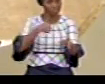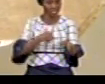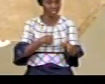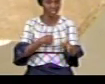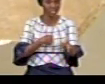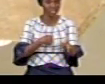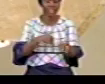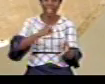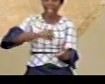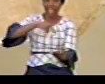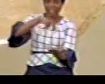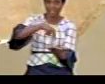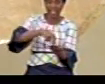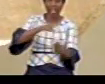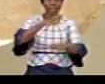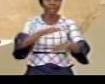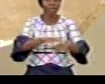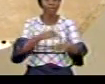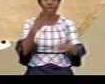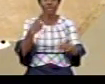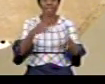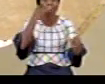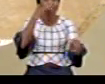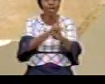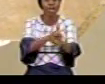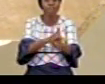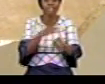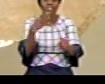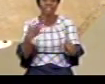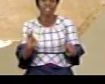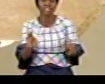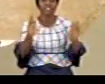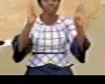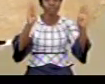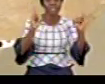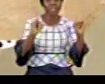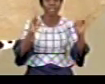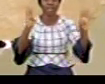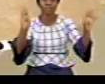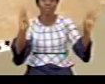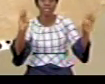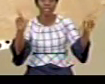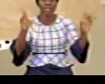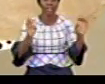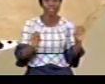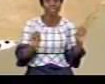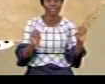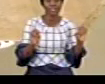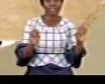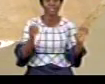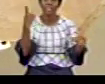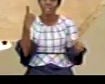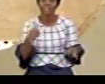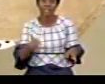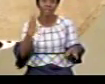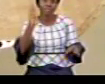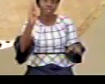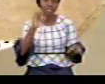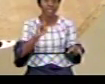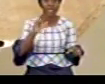me. I stand upon the promises of B-I-B-L-E.